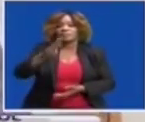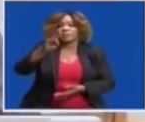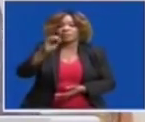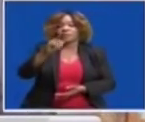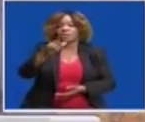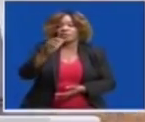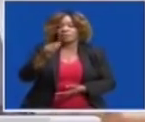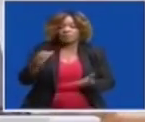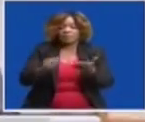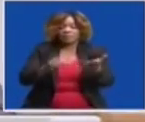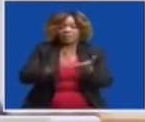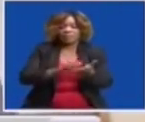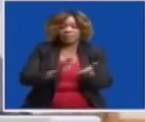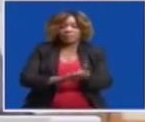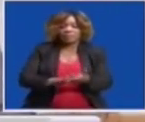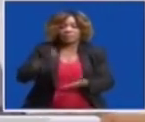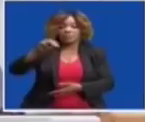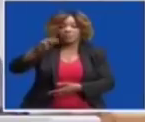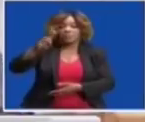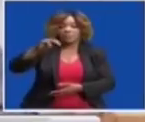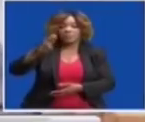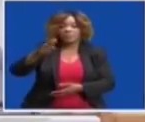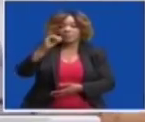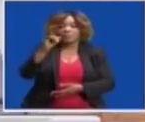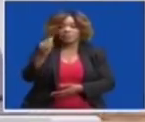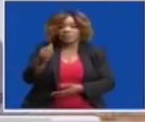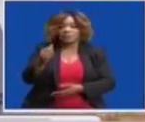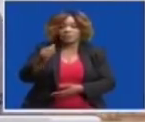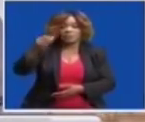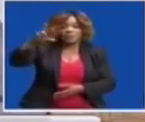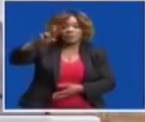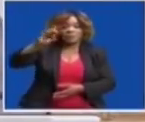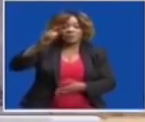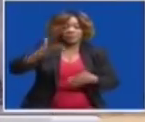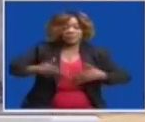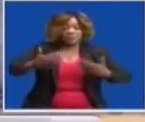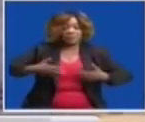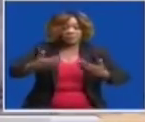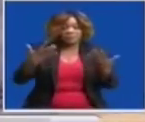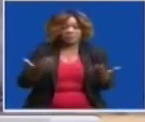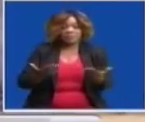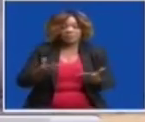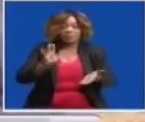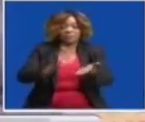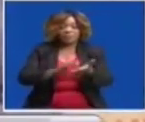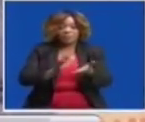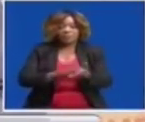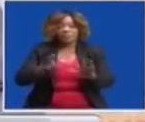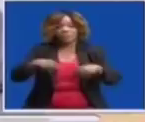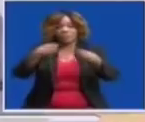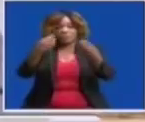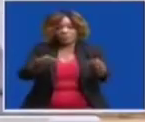head teacher Gaetano Mumba is happy with REA for looking into the plight of learners at its school.